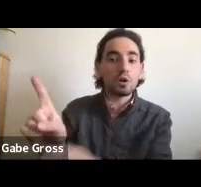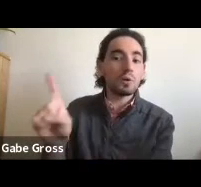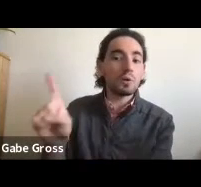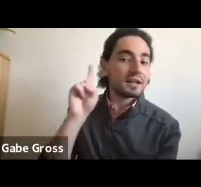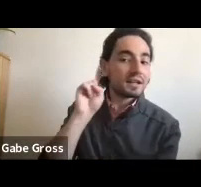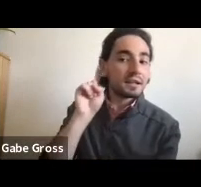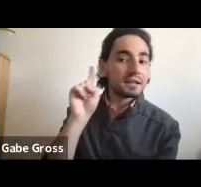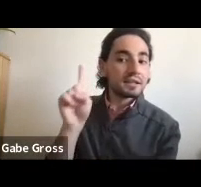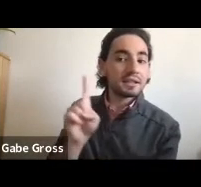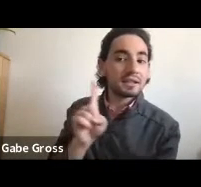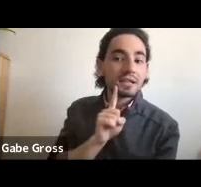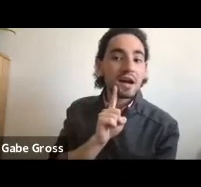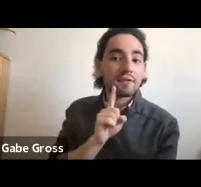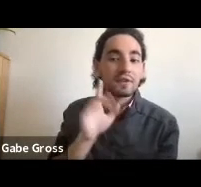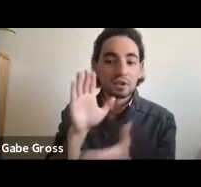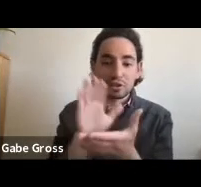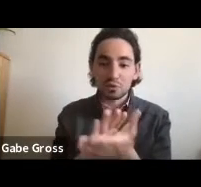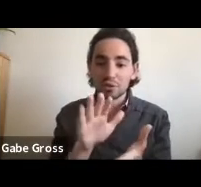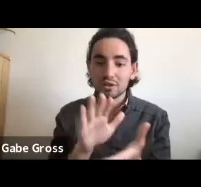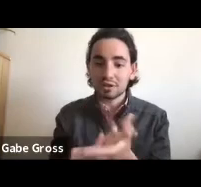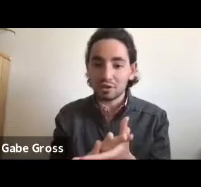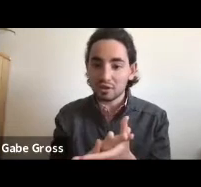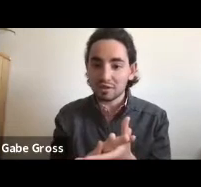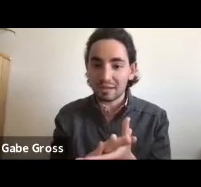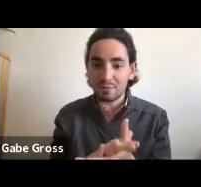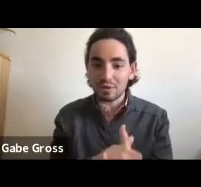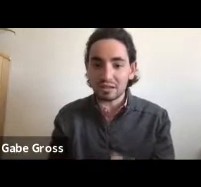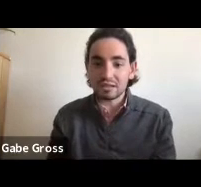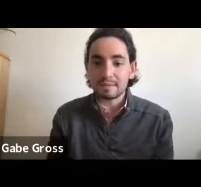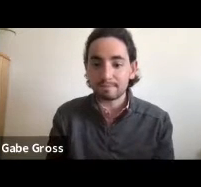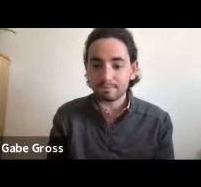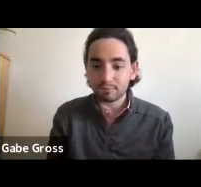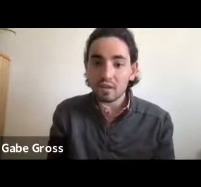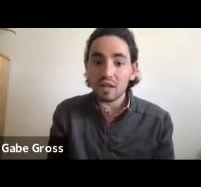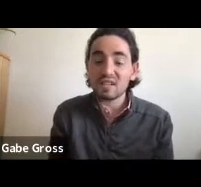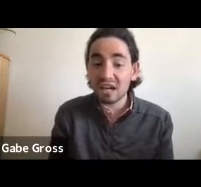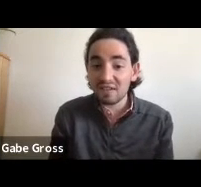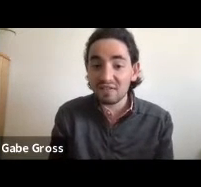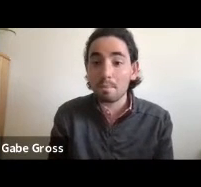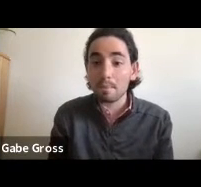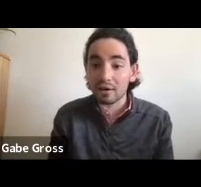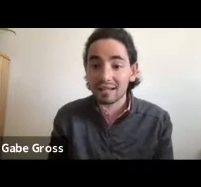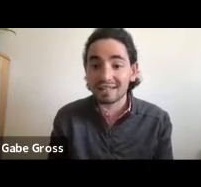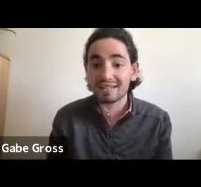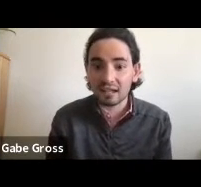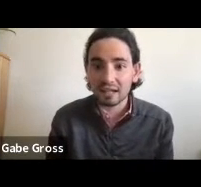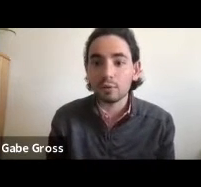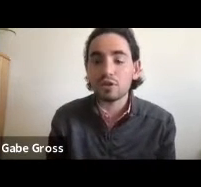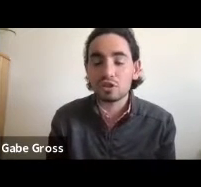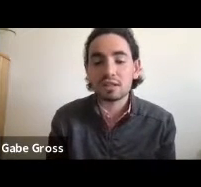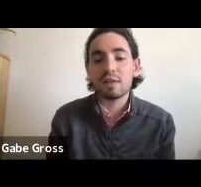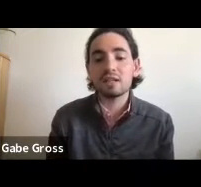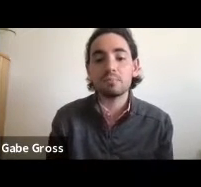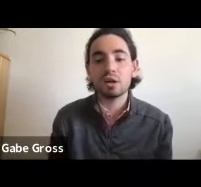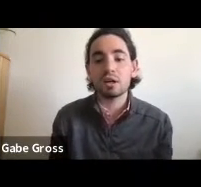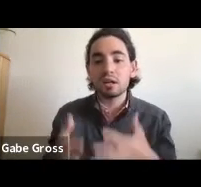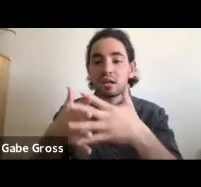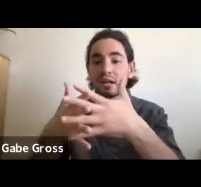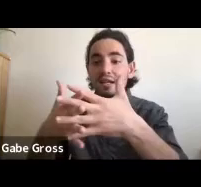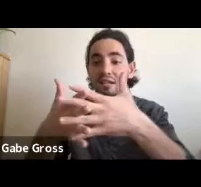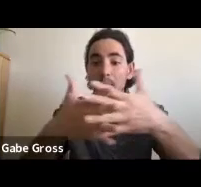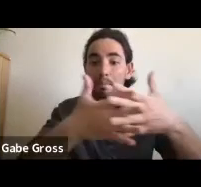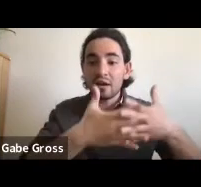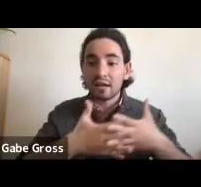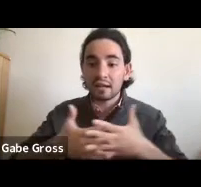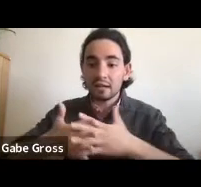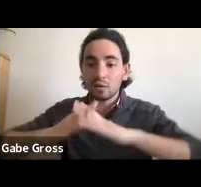I go to deaf school, just like Moses. The sign for American Sign Language, just like